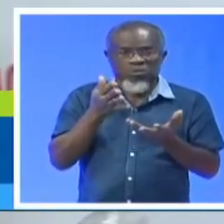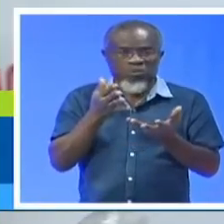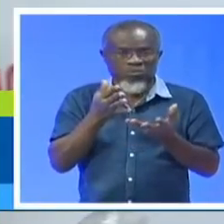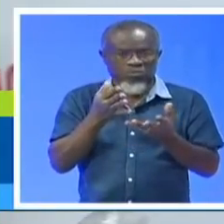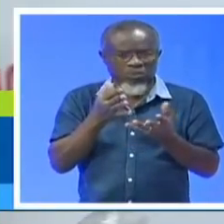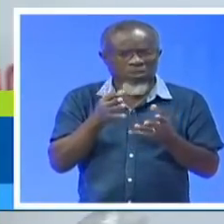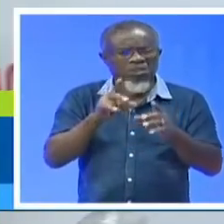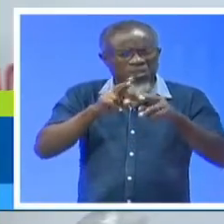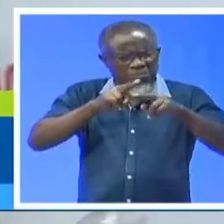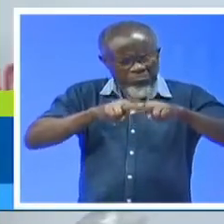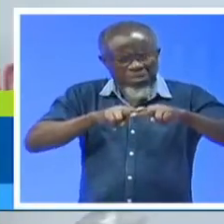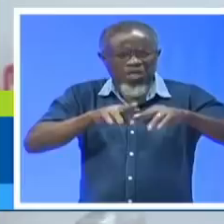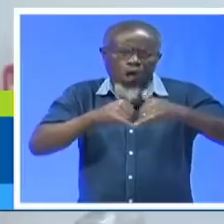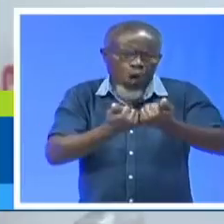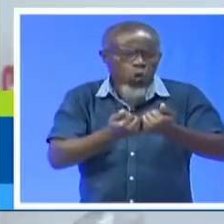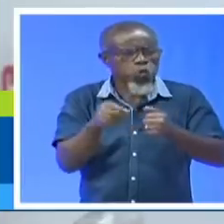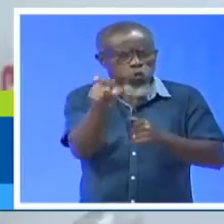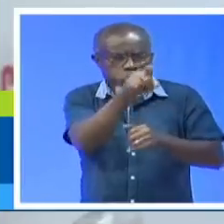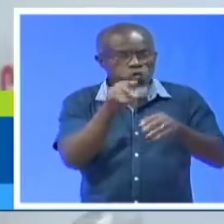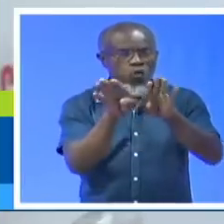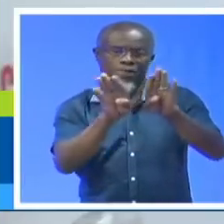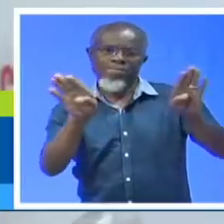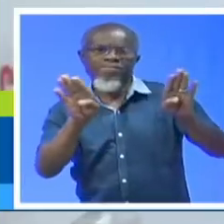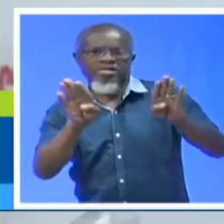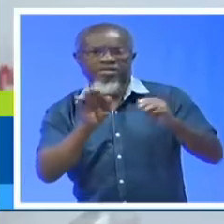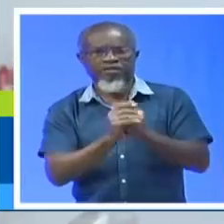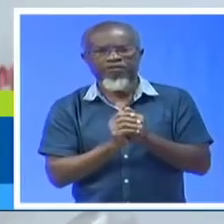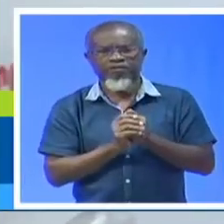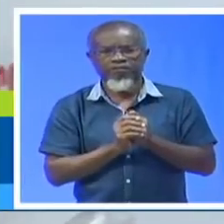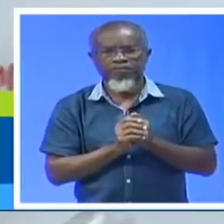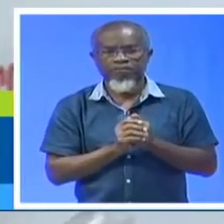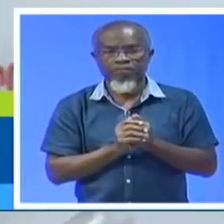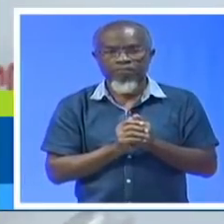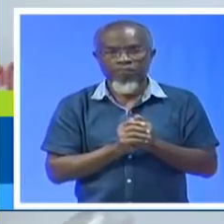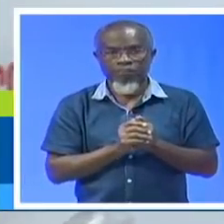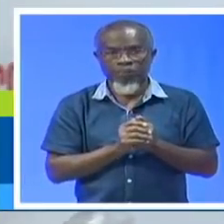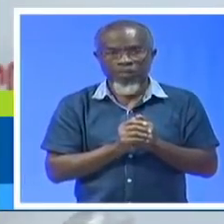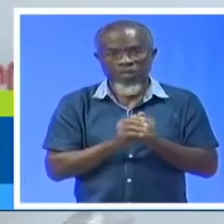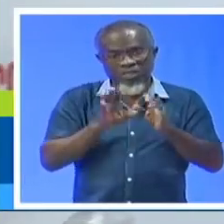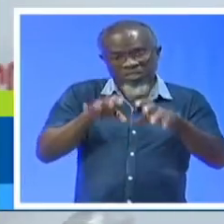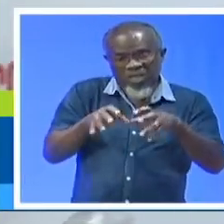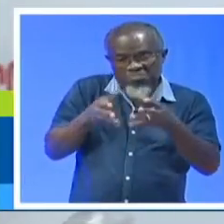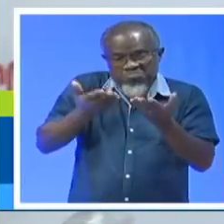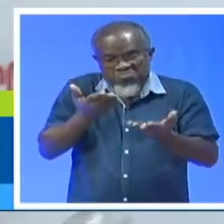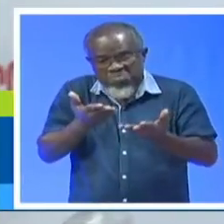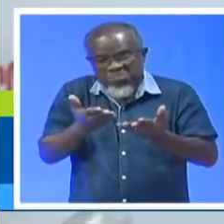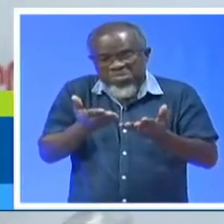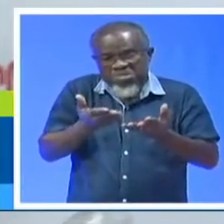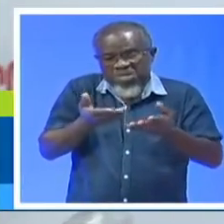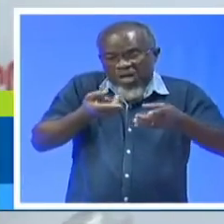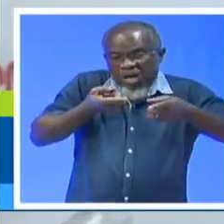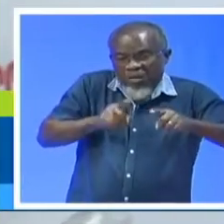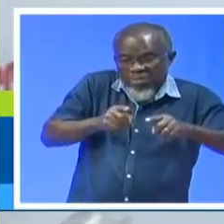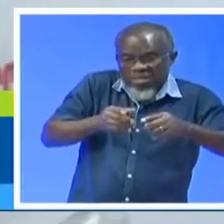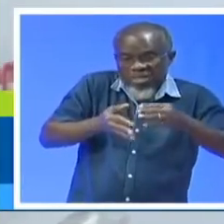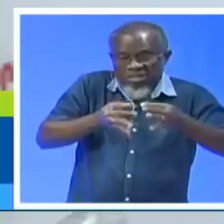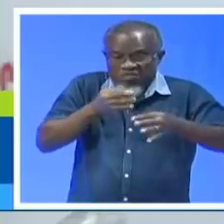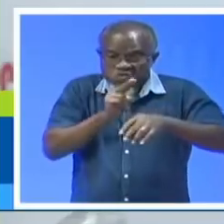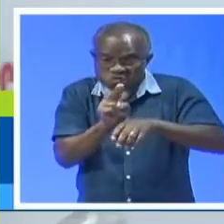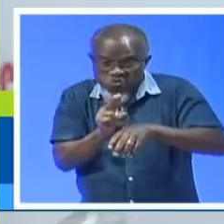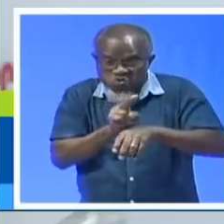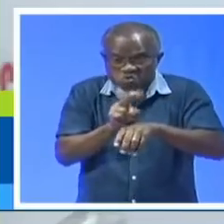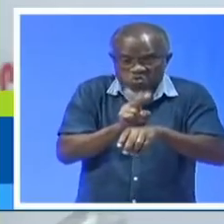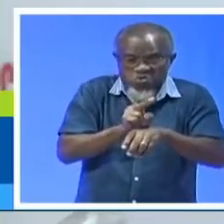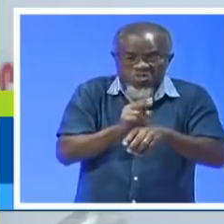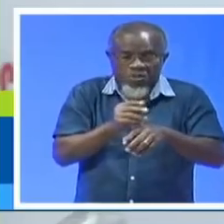put individuals at increased risk, and some of them actually also cause various kinds of organ damage, which can generate the more established or